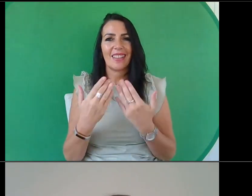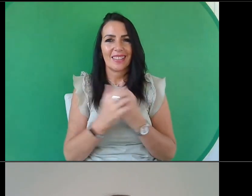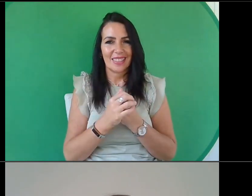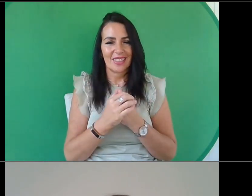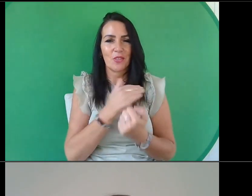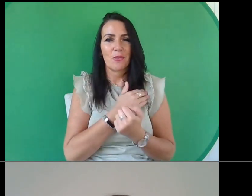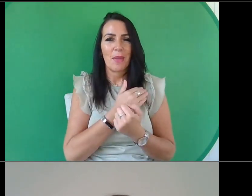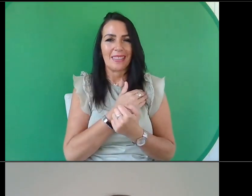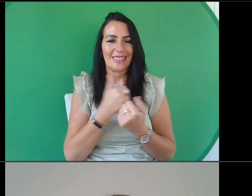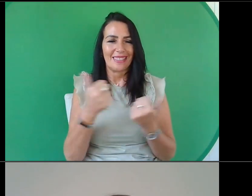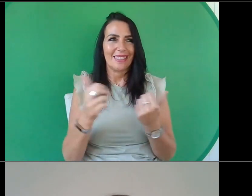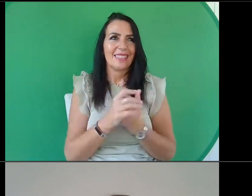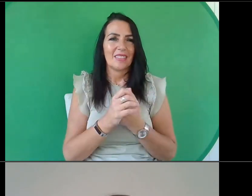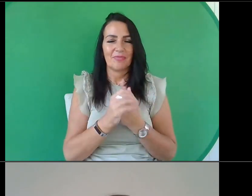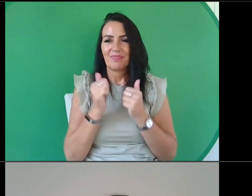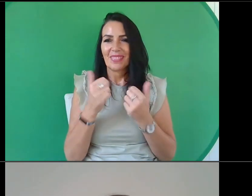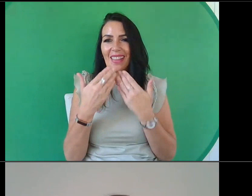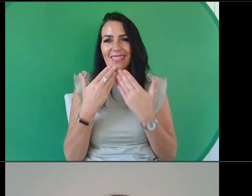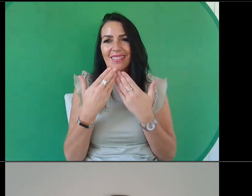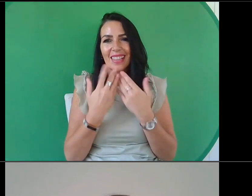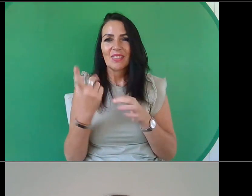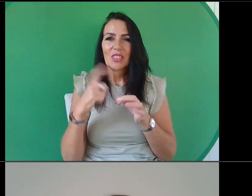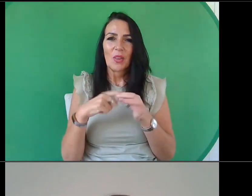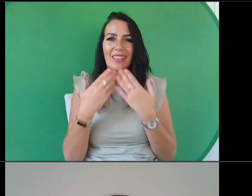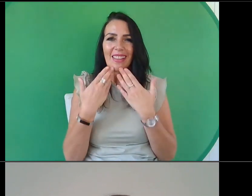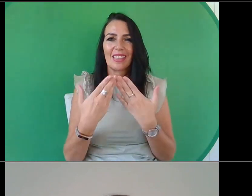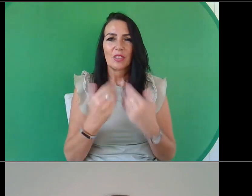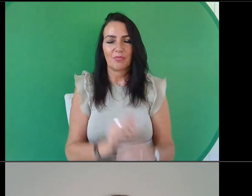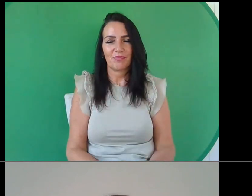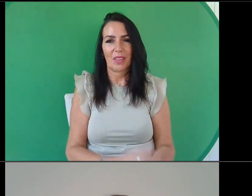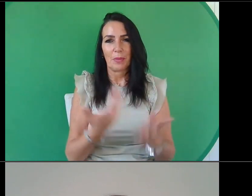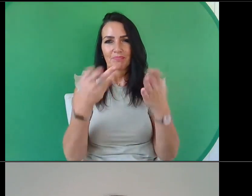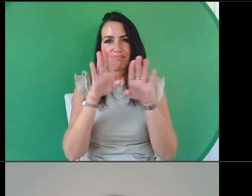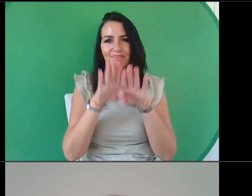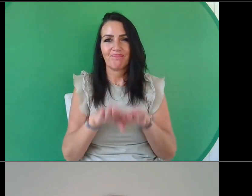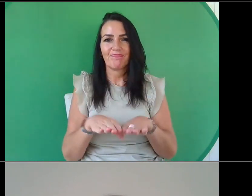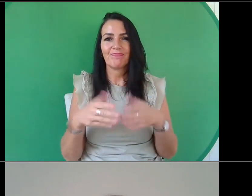about that. So yeah, thanks very much, guys. We're going to close the